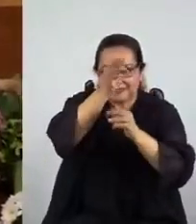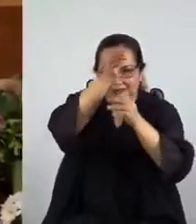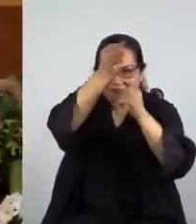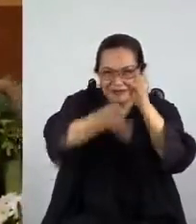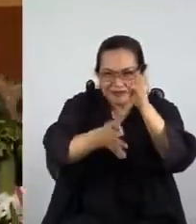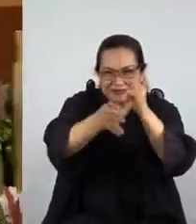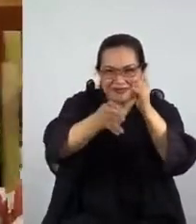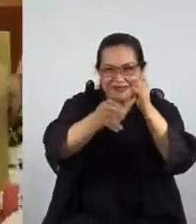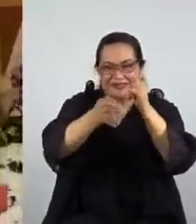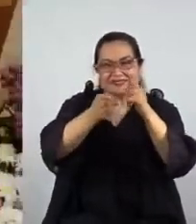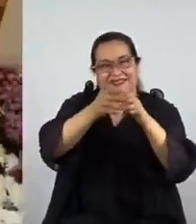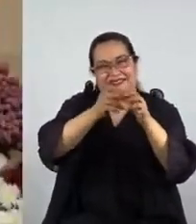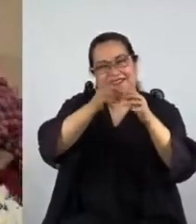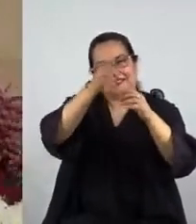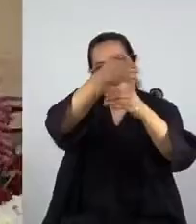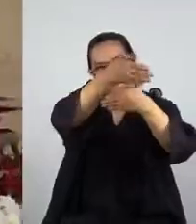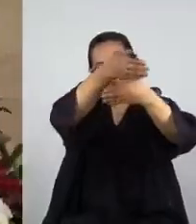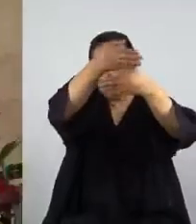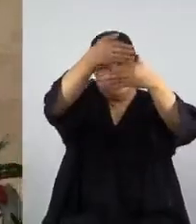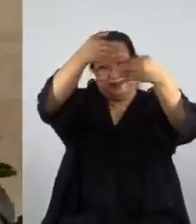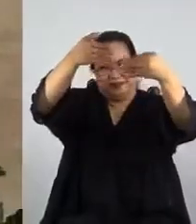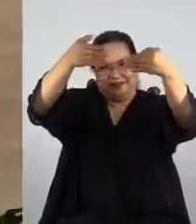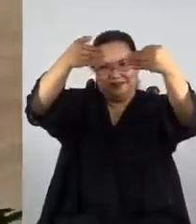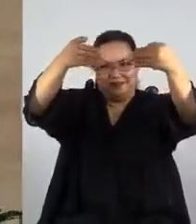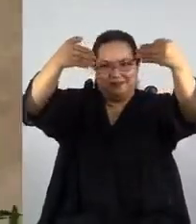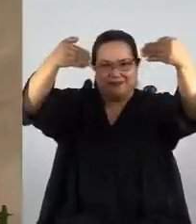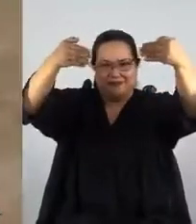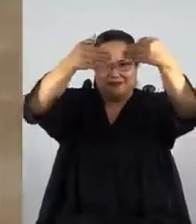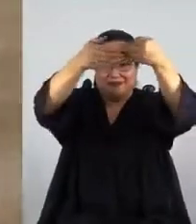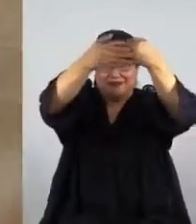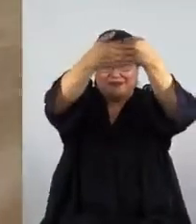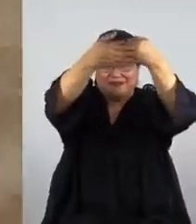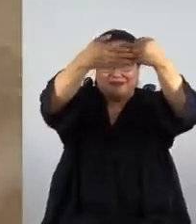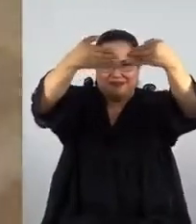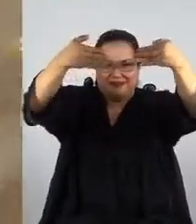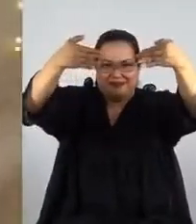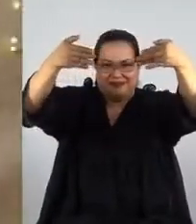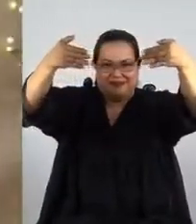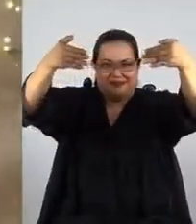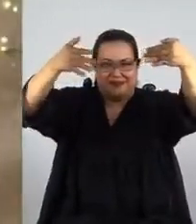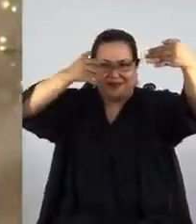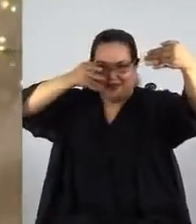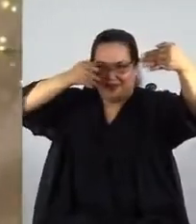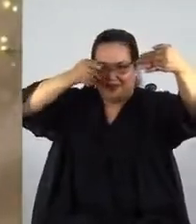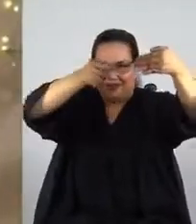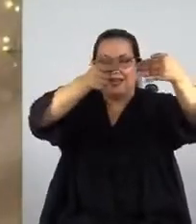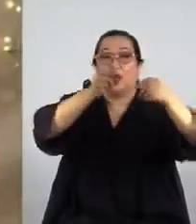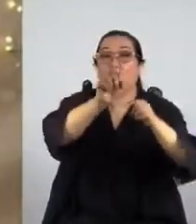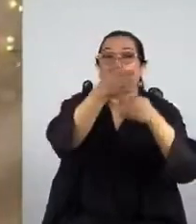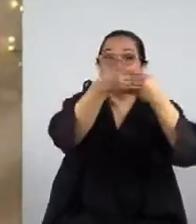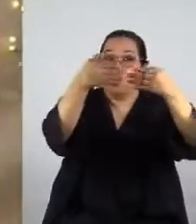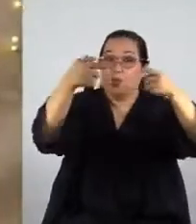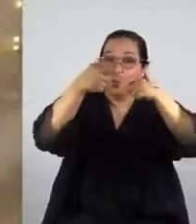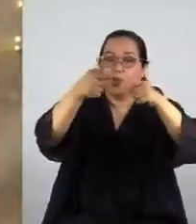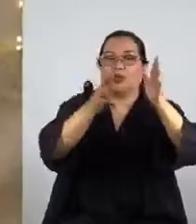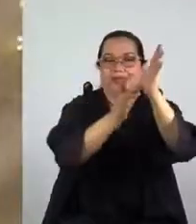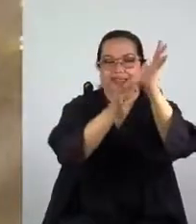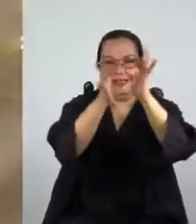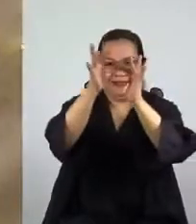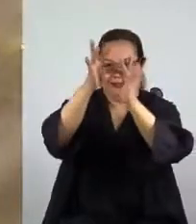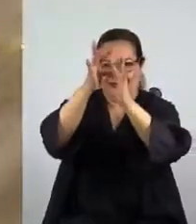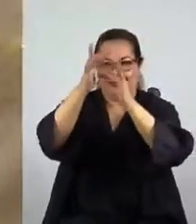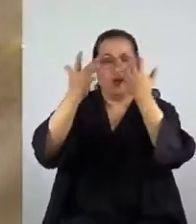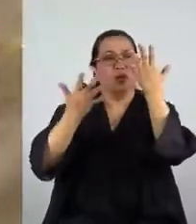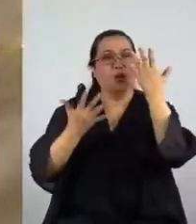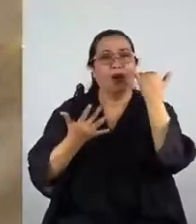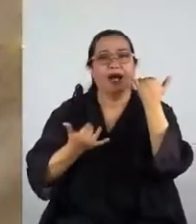your eyes on the finish line. When you're running the race of faith, fix your eyes on Jesus. Why?